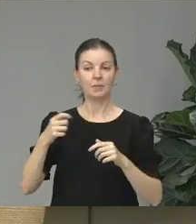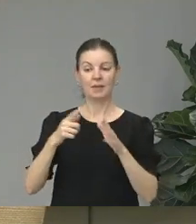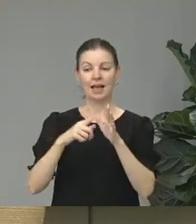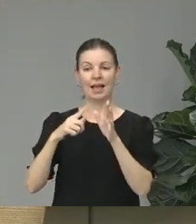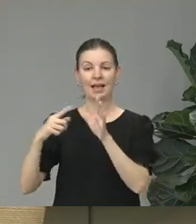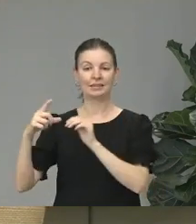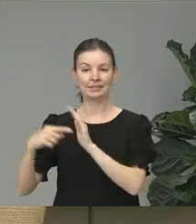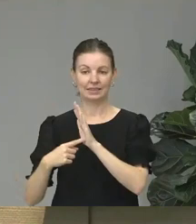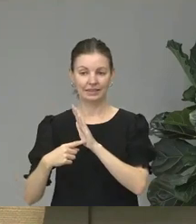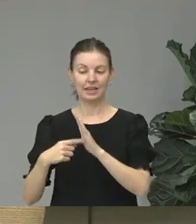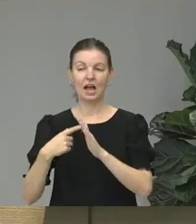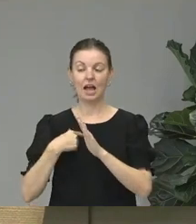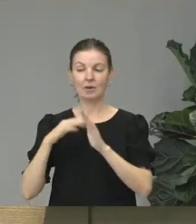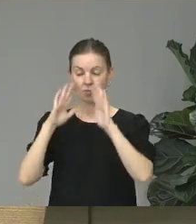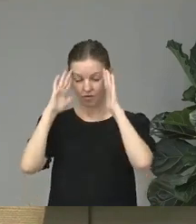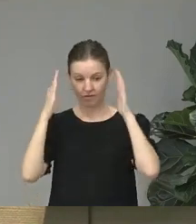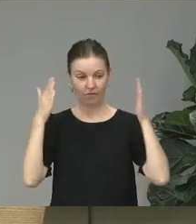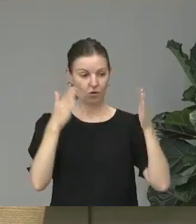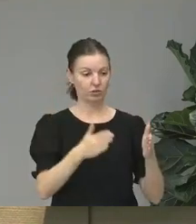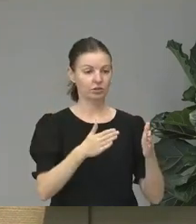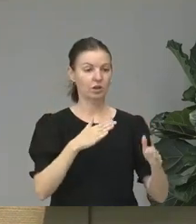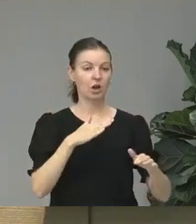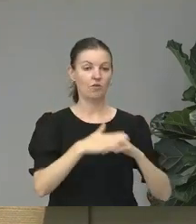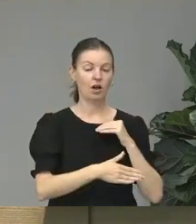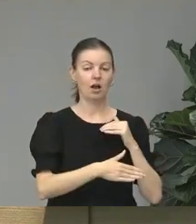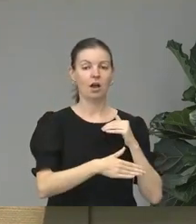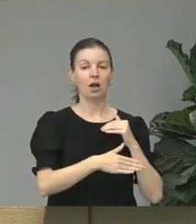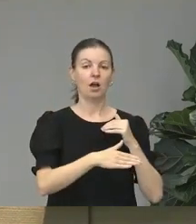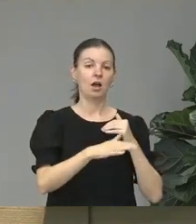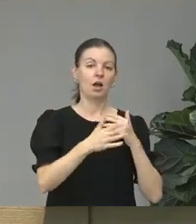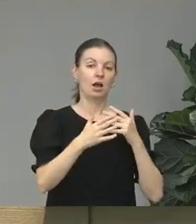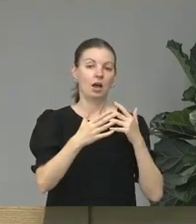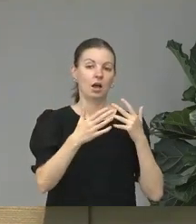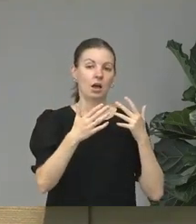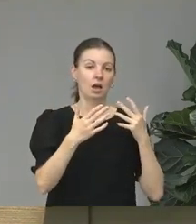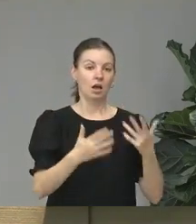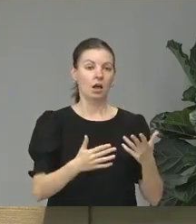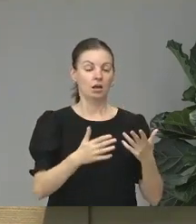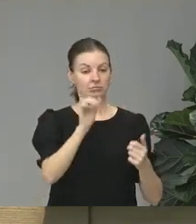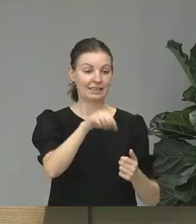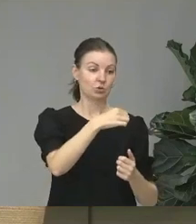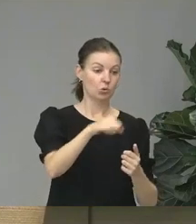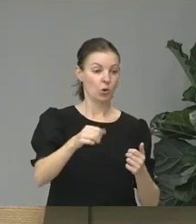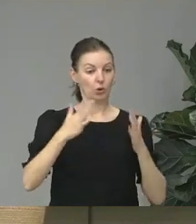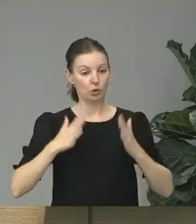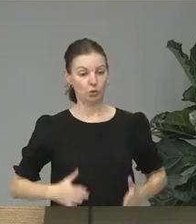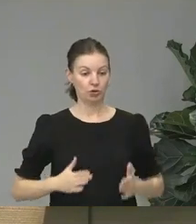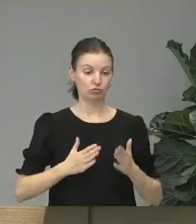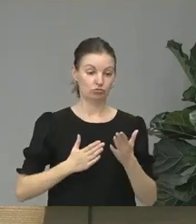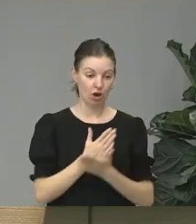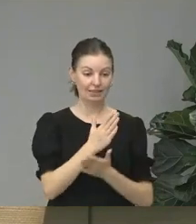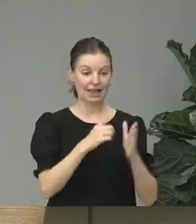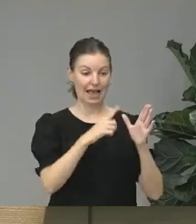mind to whether a Human Rights Act would have made